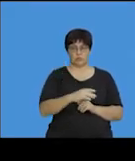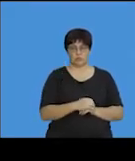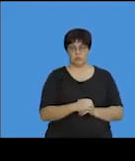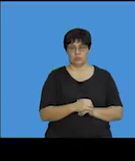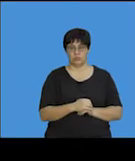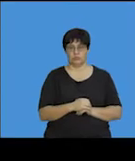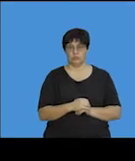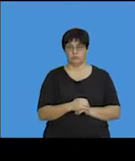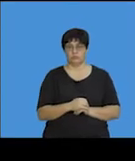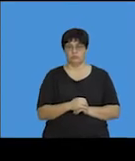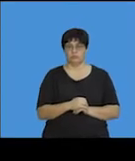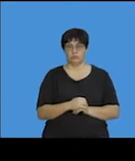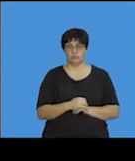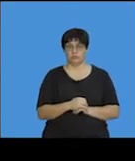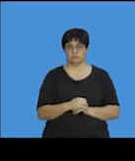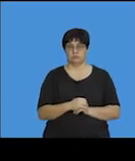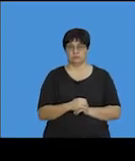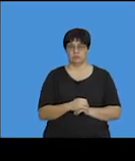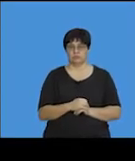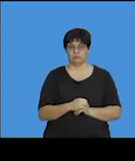2,051,02. Minus